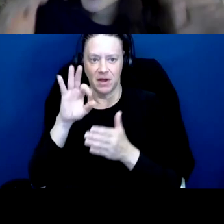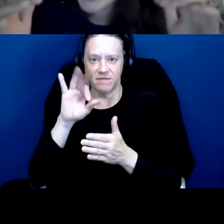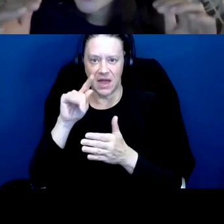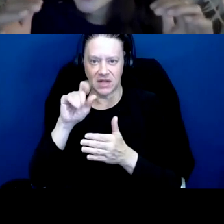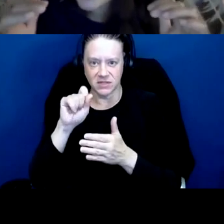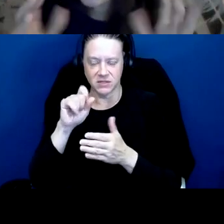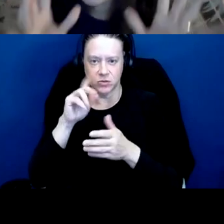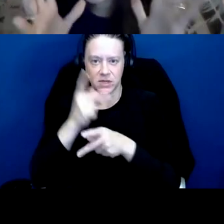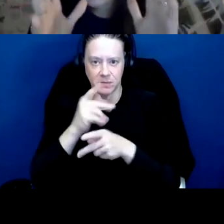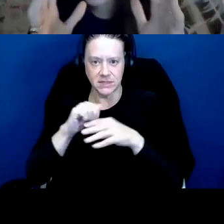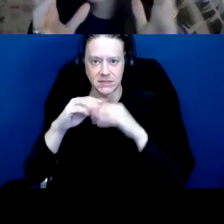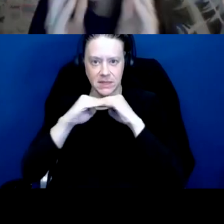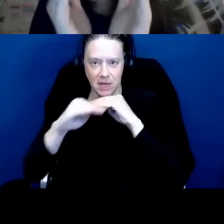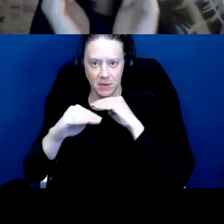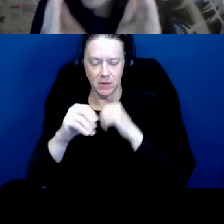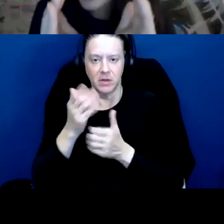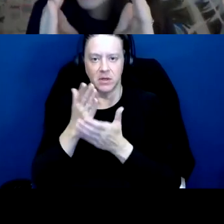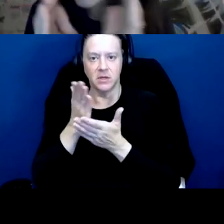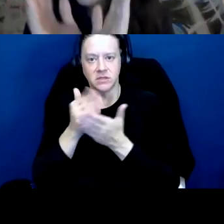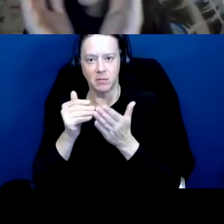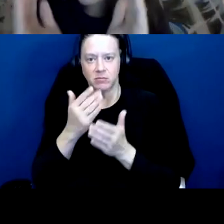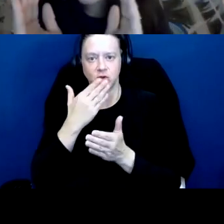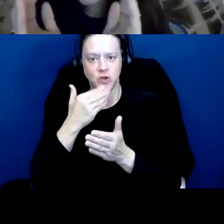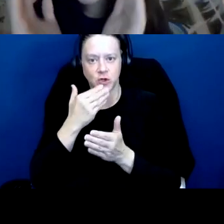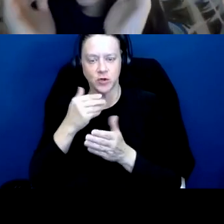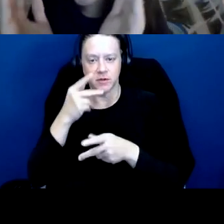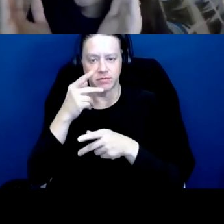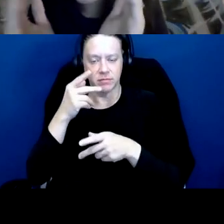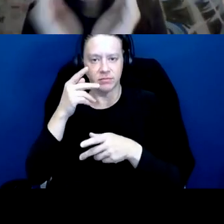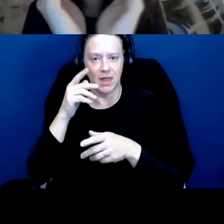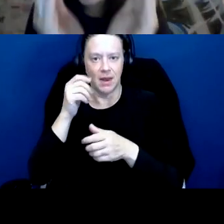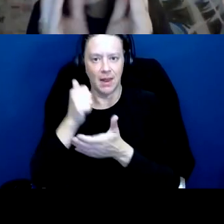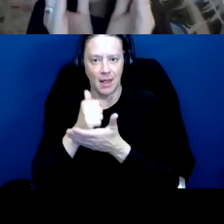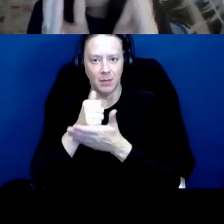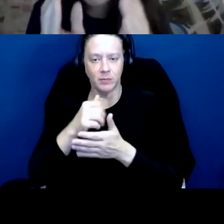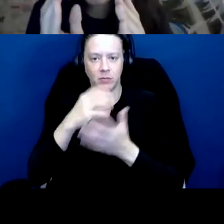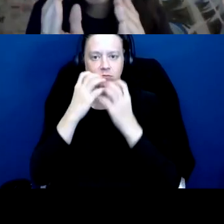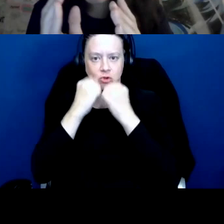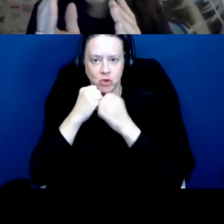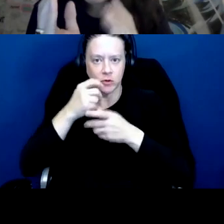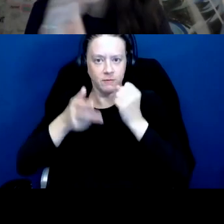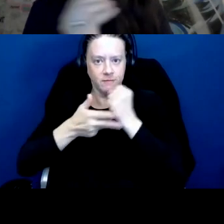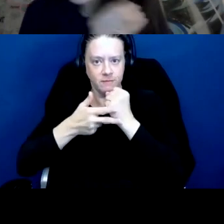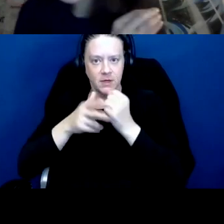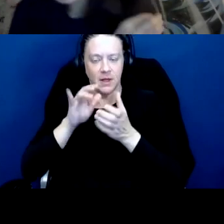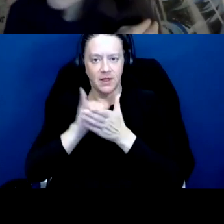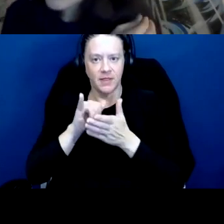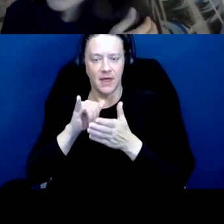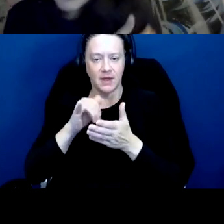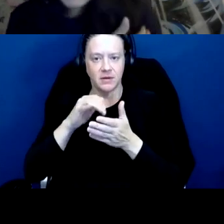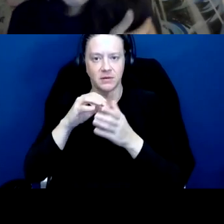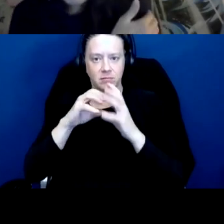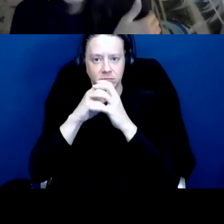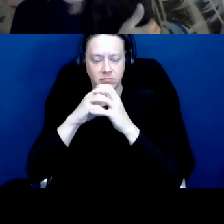Some sugars which help preserve the vaccine and the molecule in the vial. And some